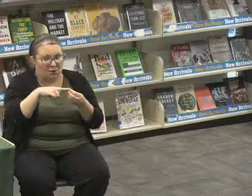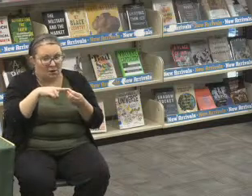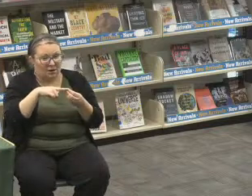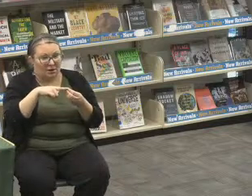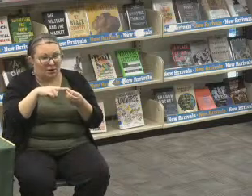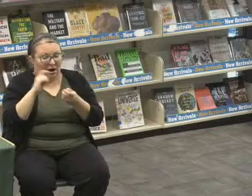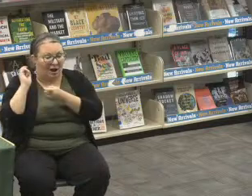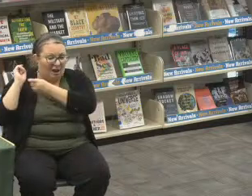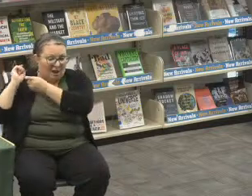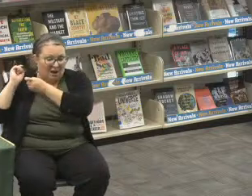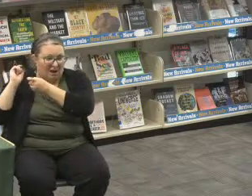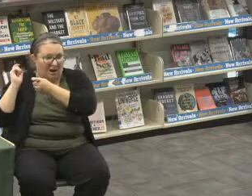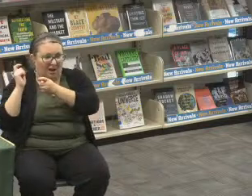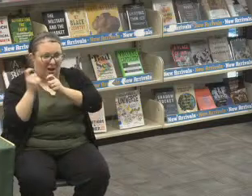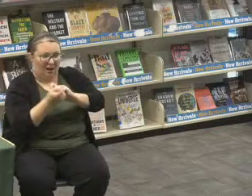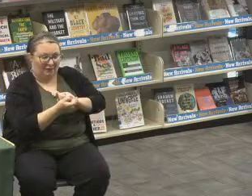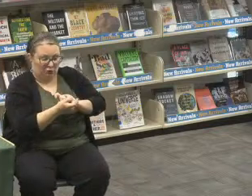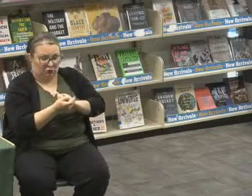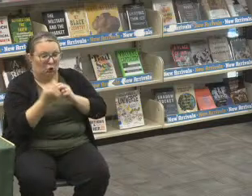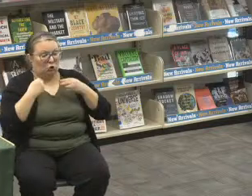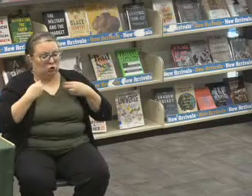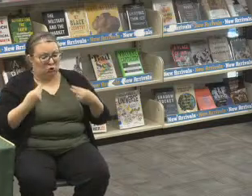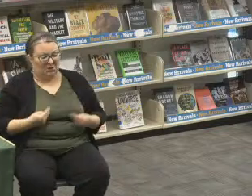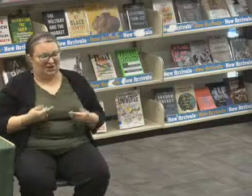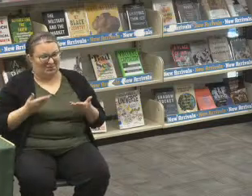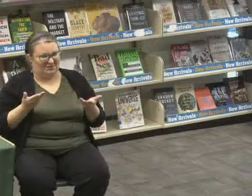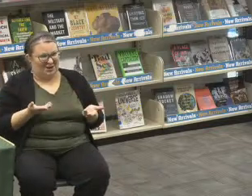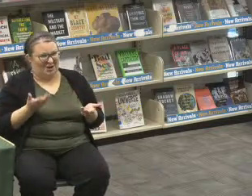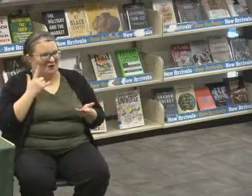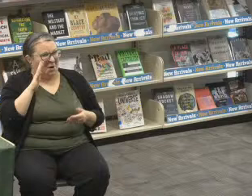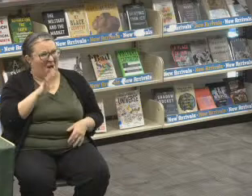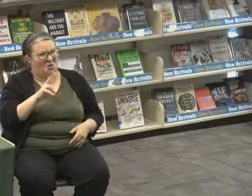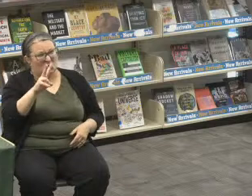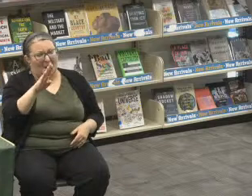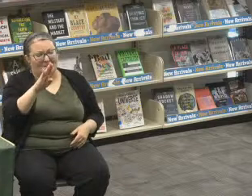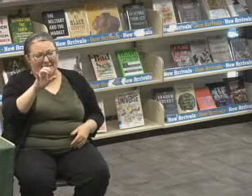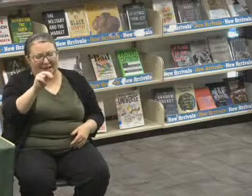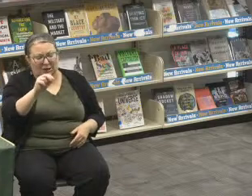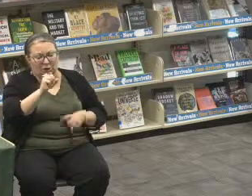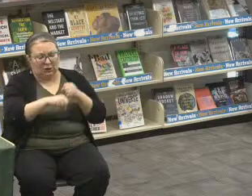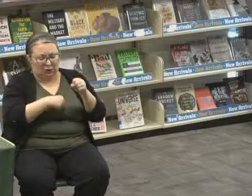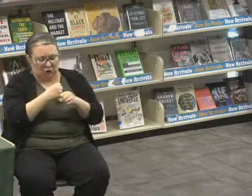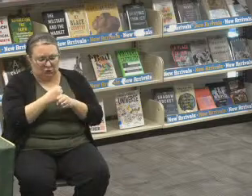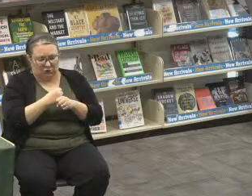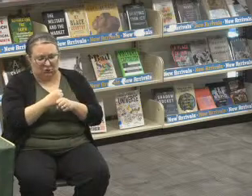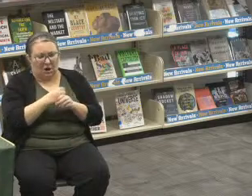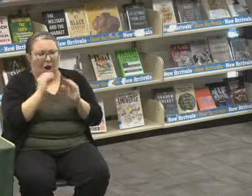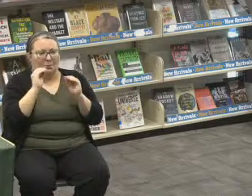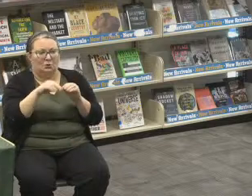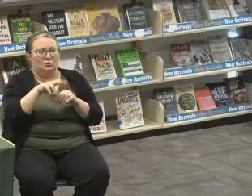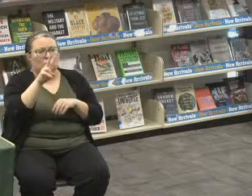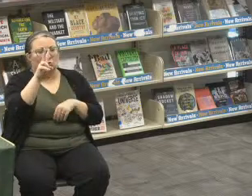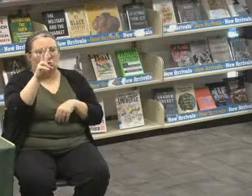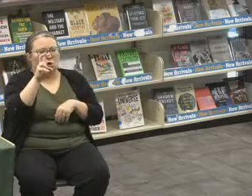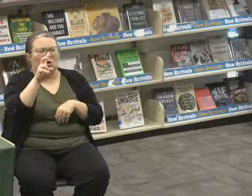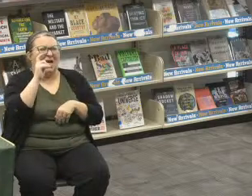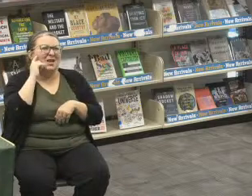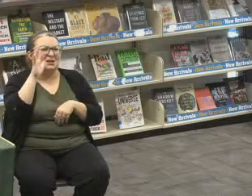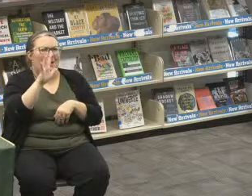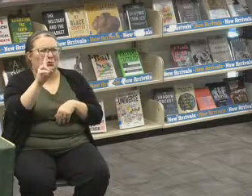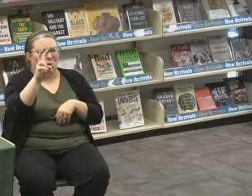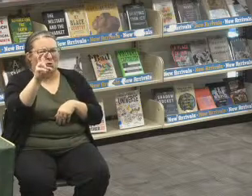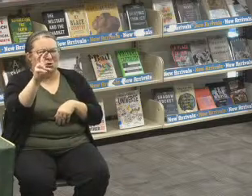as evolution goes. Humans have been around for about 2 million years. So what I've done is I've put 200, don't count them, I think I